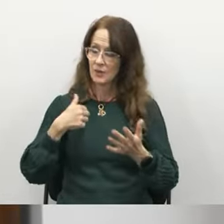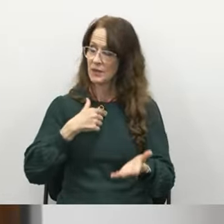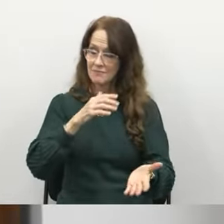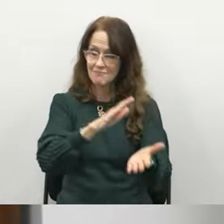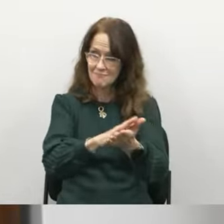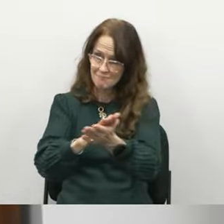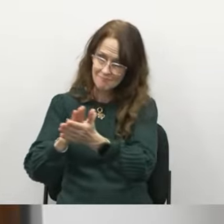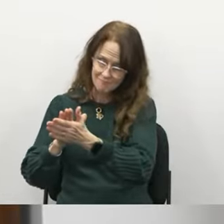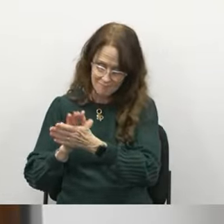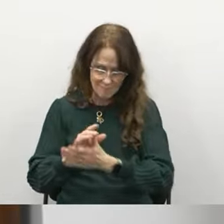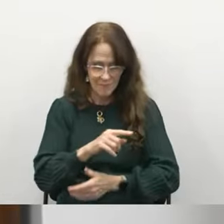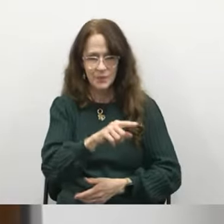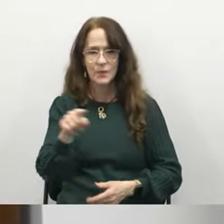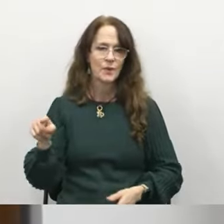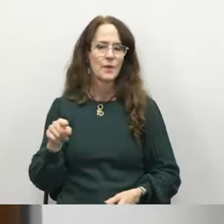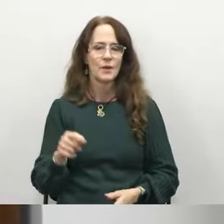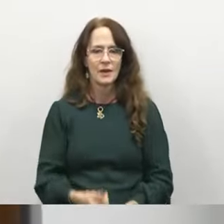acknowledge you.